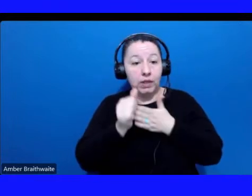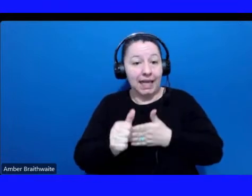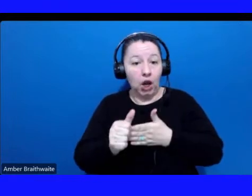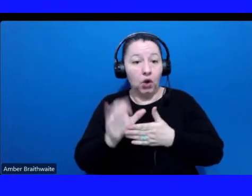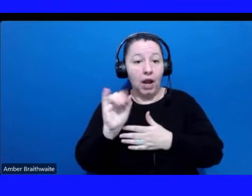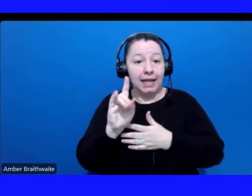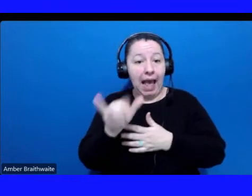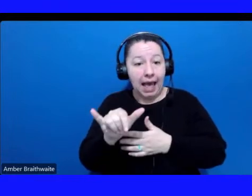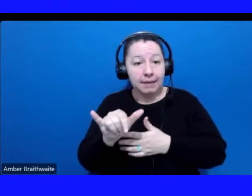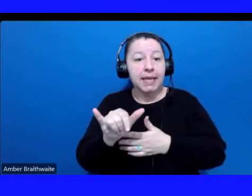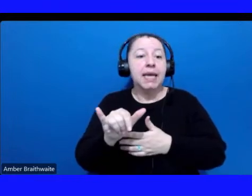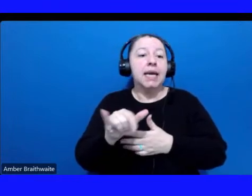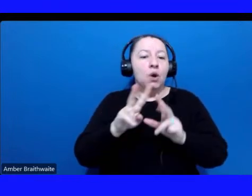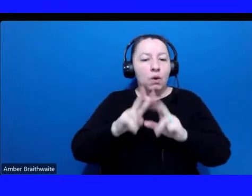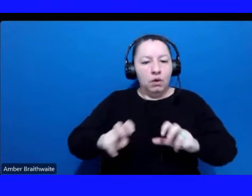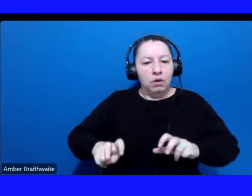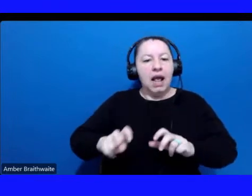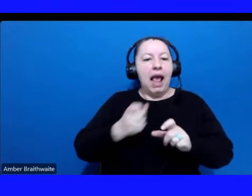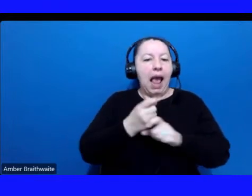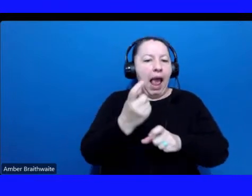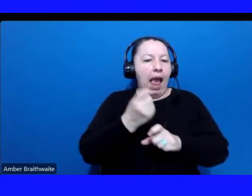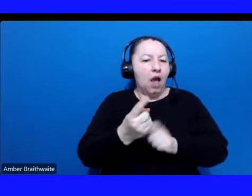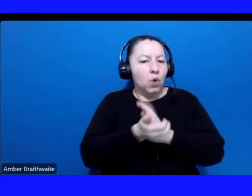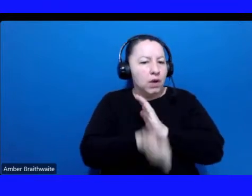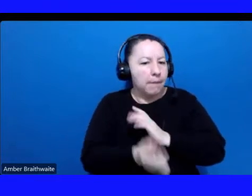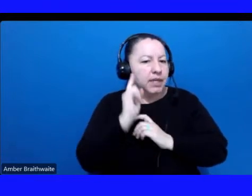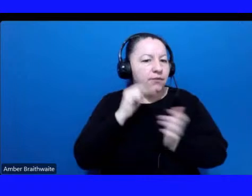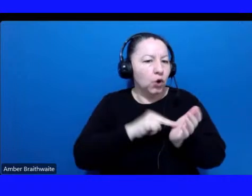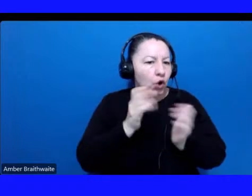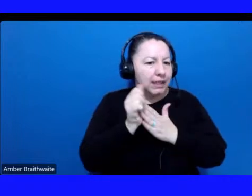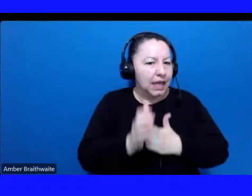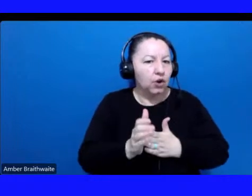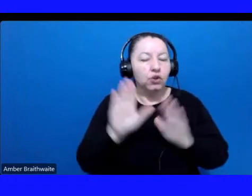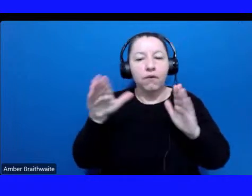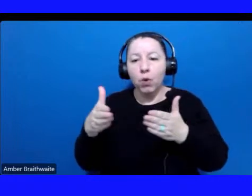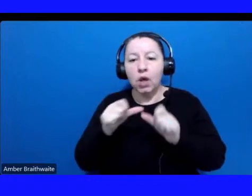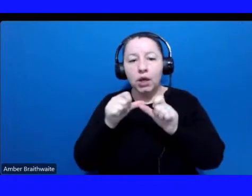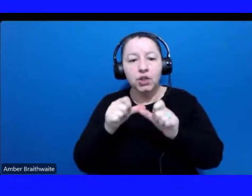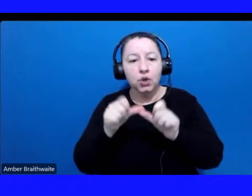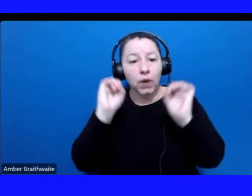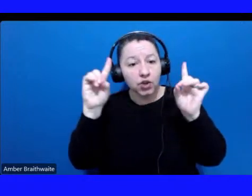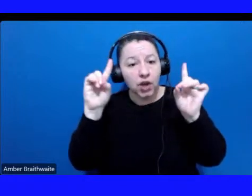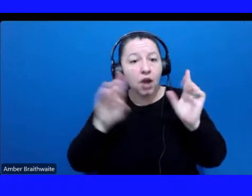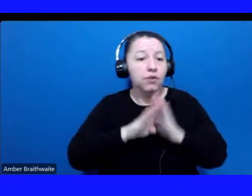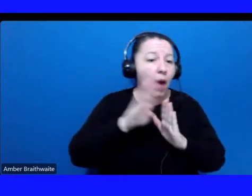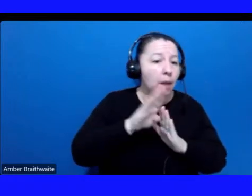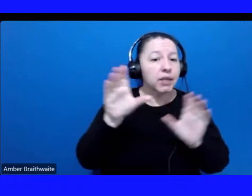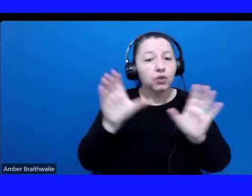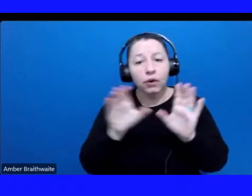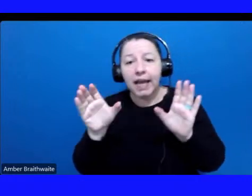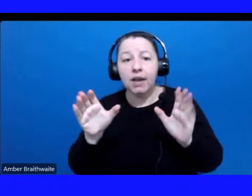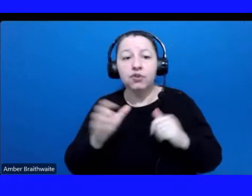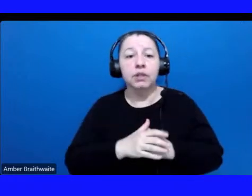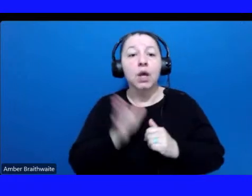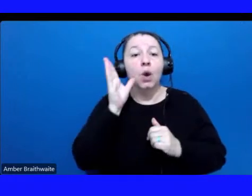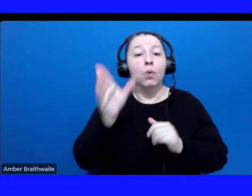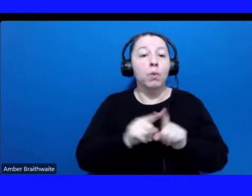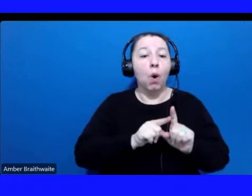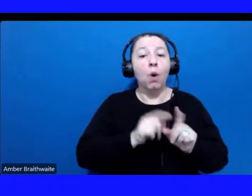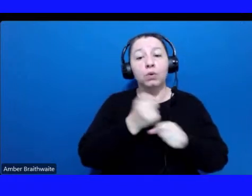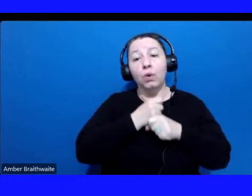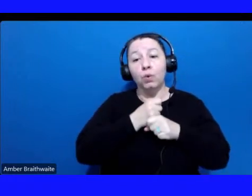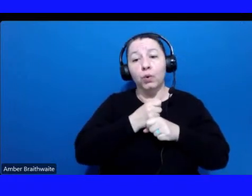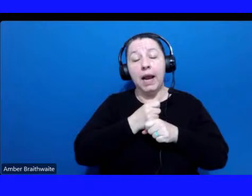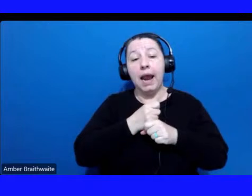beacon recognition for our critical care nurses across the system. So very proud of the work that we're doing within social work and nursing across the